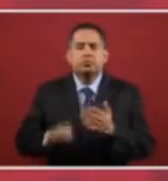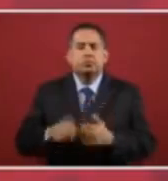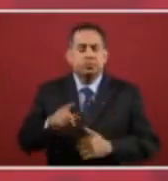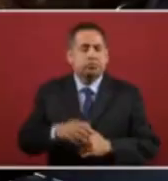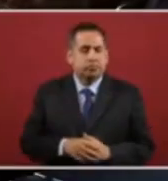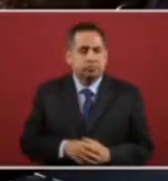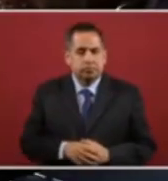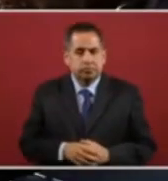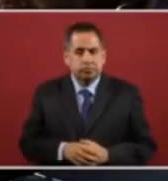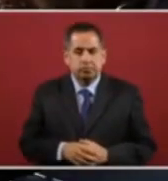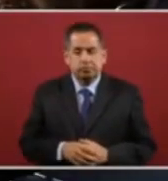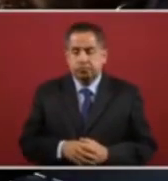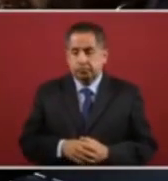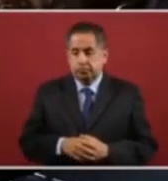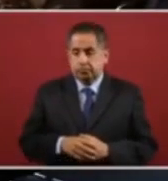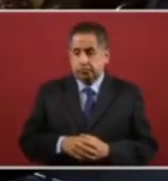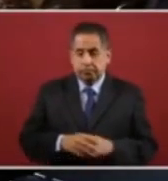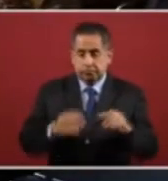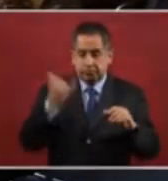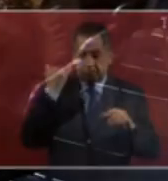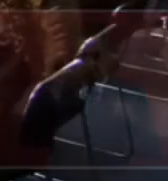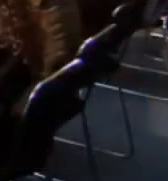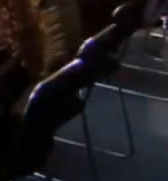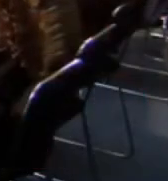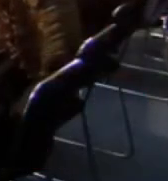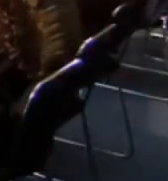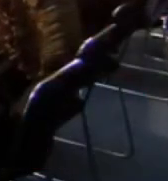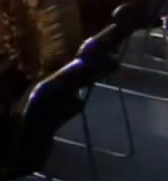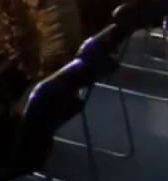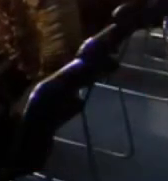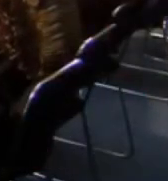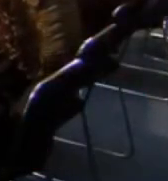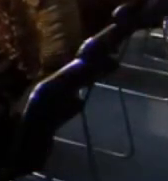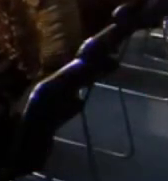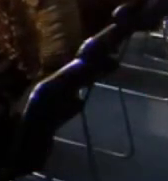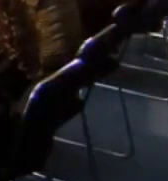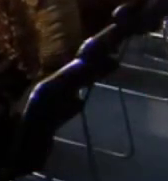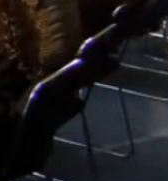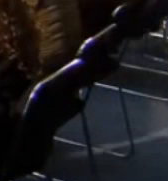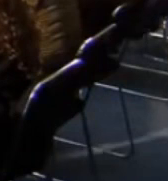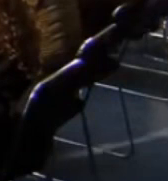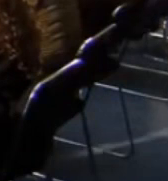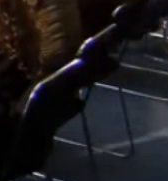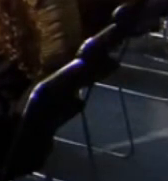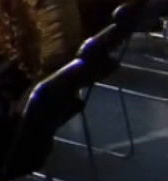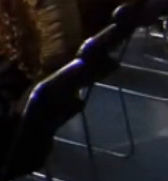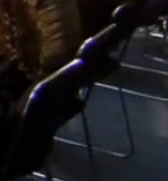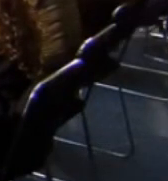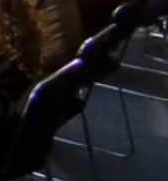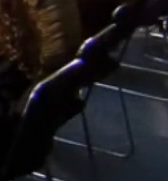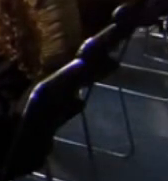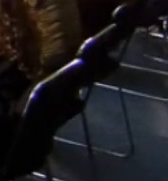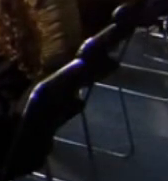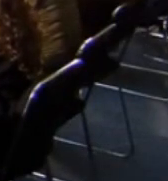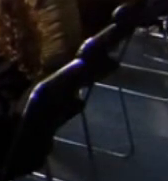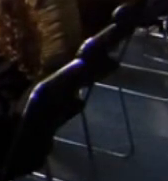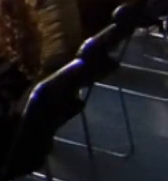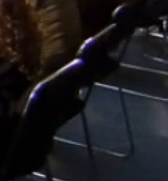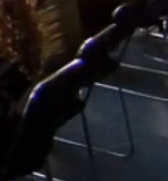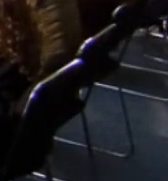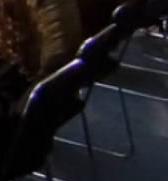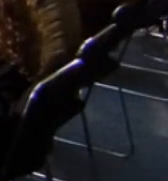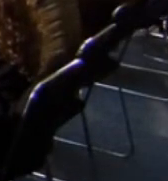example, we need gas in the peninsula, and we need gas in the,